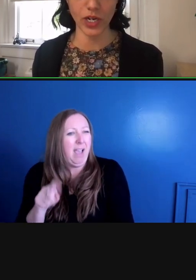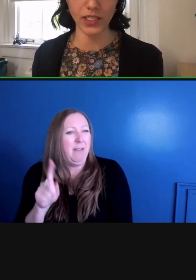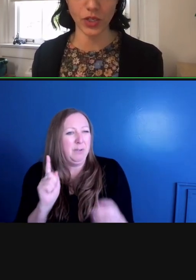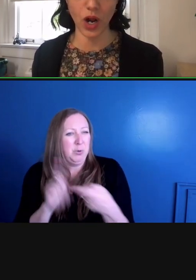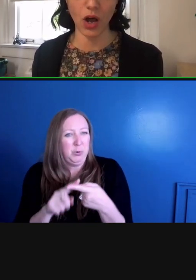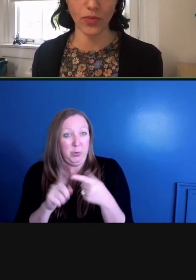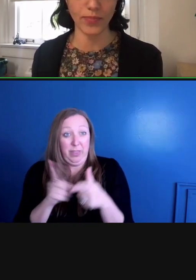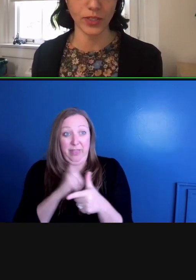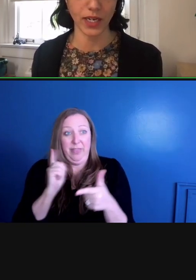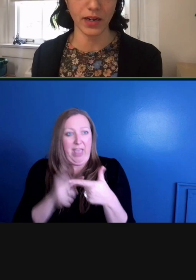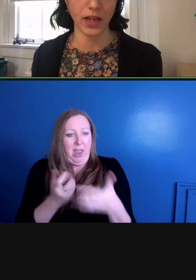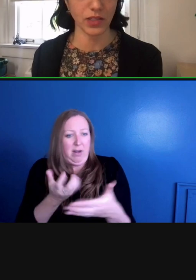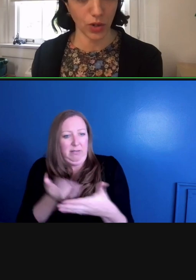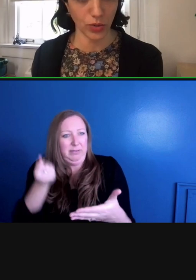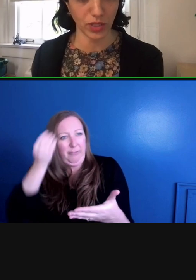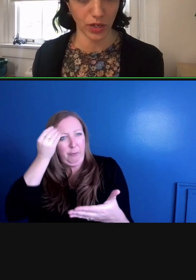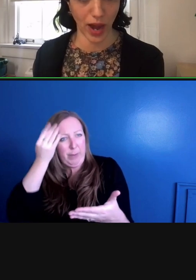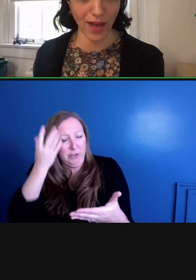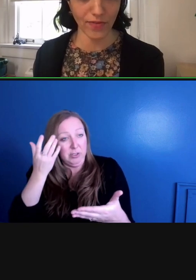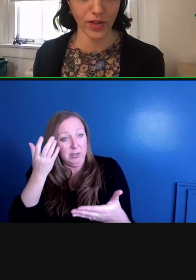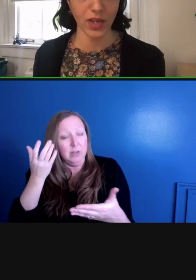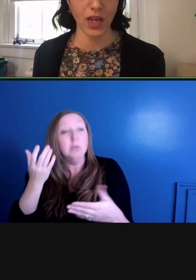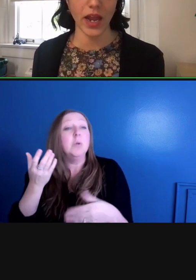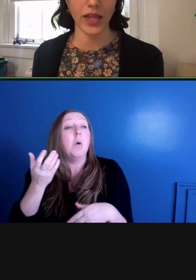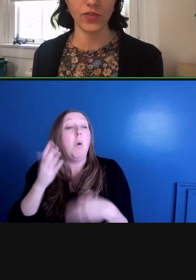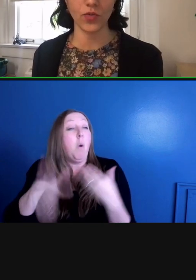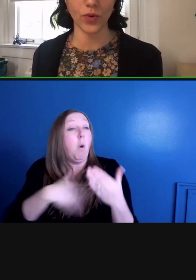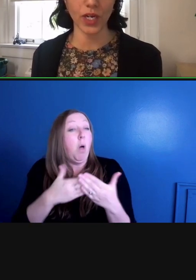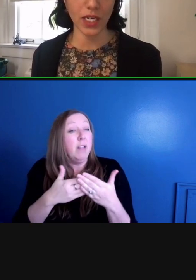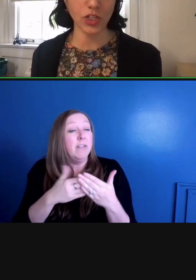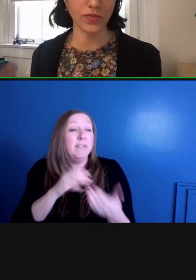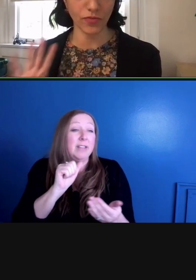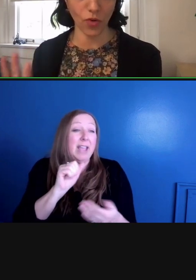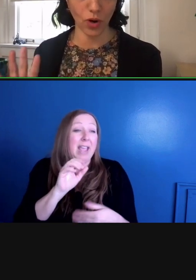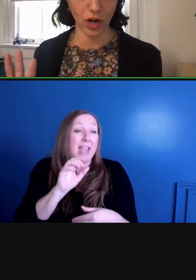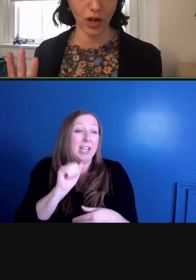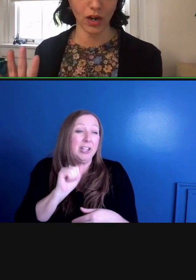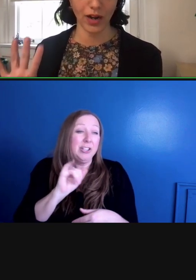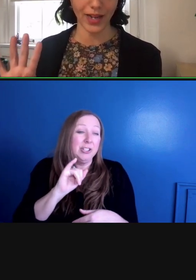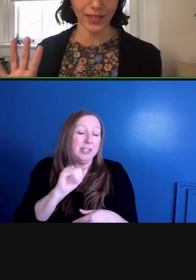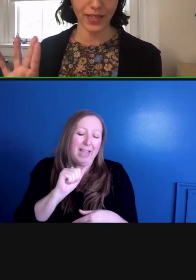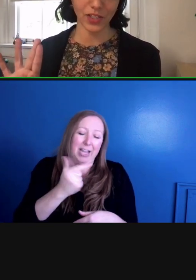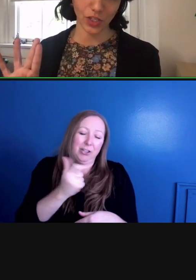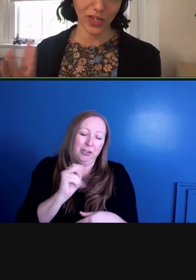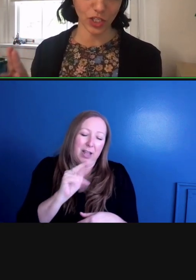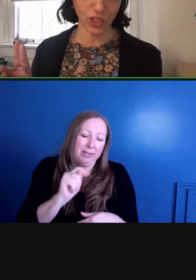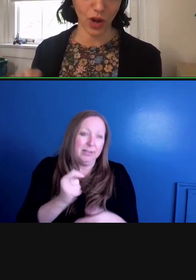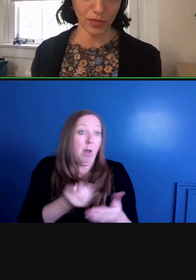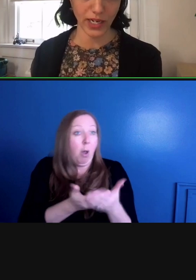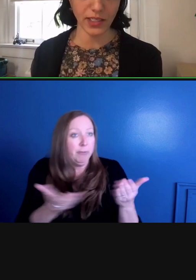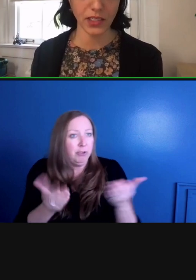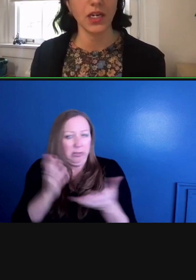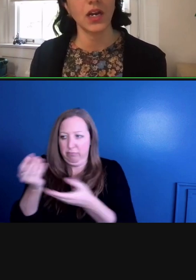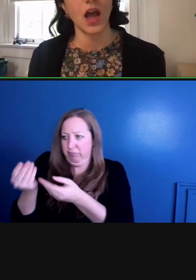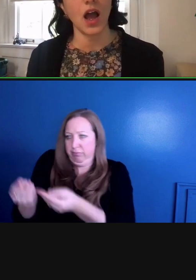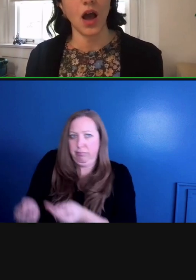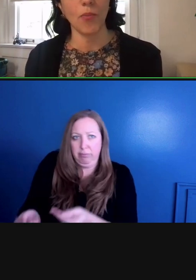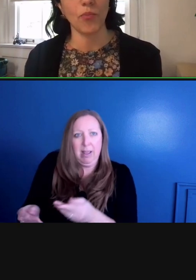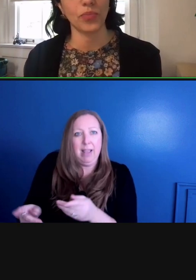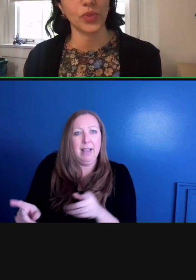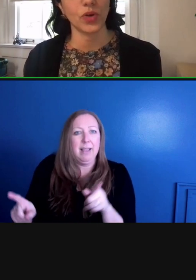agents and objects are all represented as nodes in the graph. And so for each of the 4 entities, 2 agents, 2 objects,